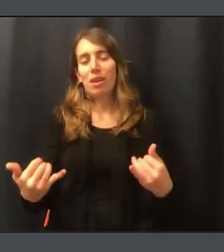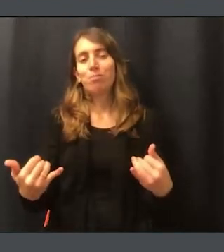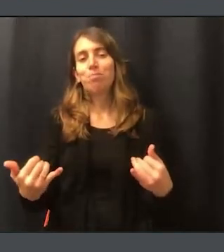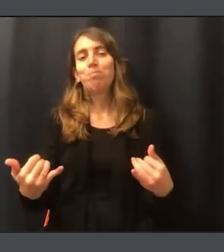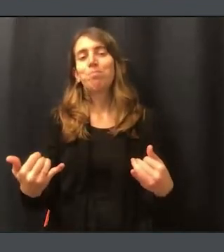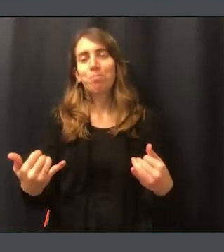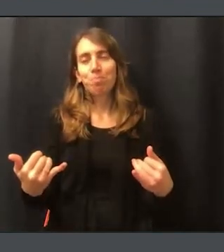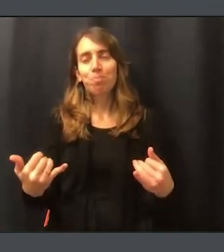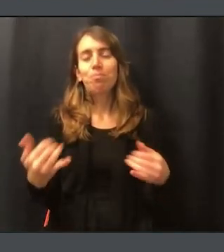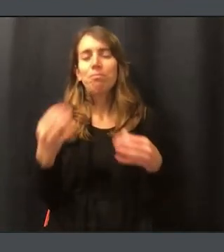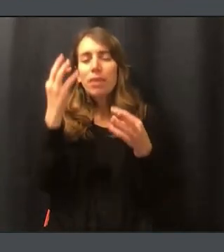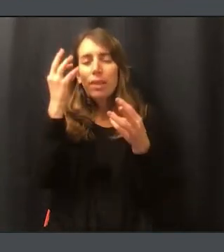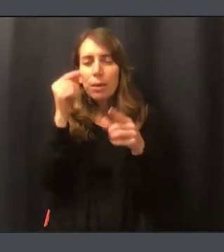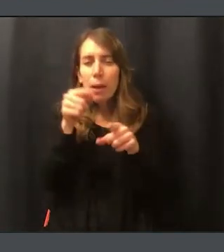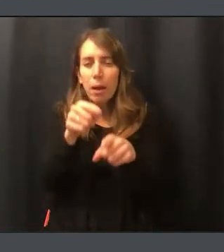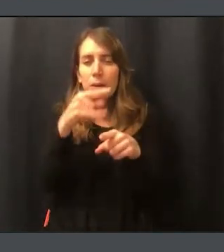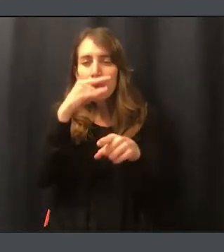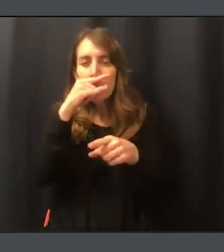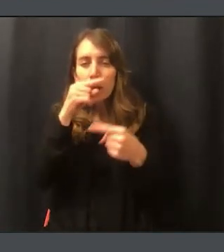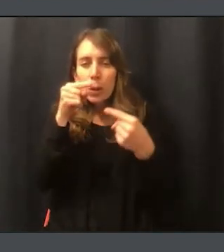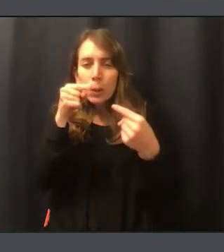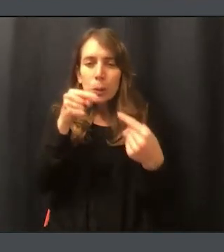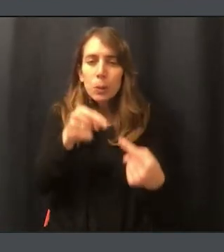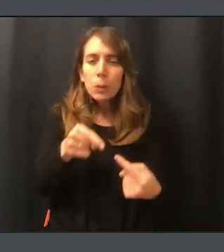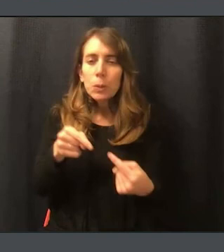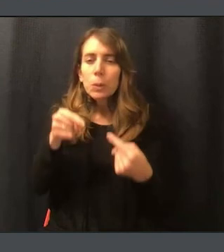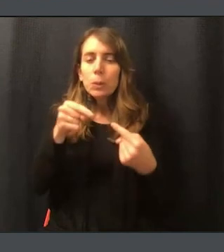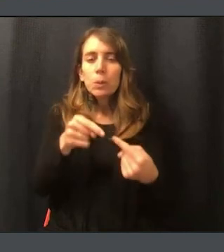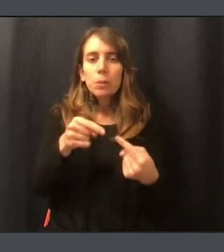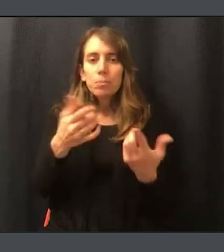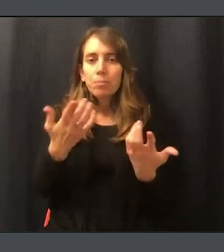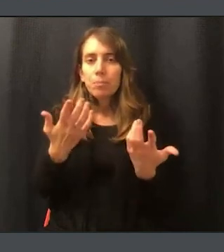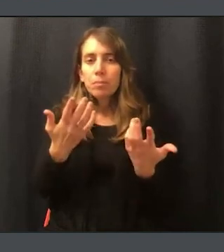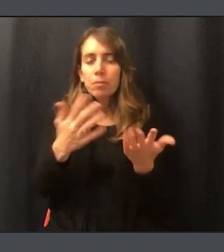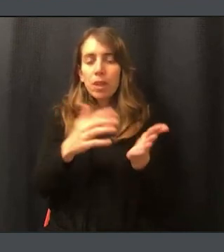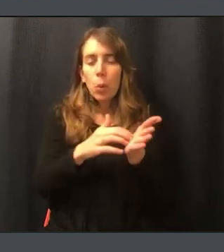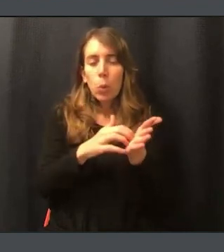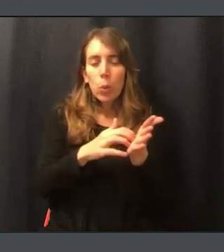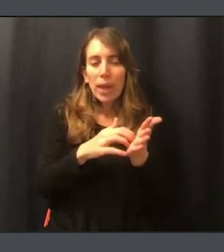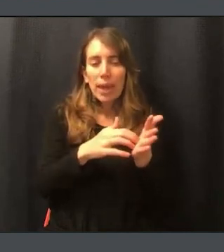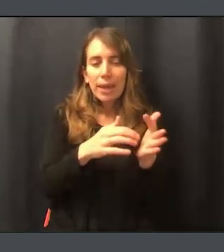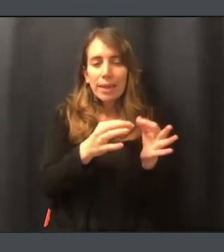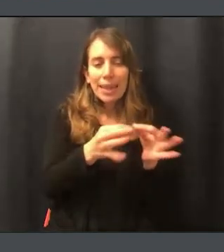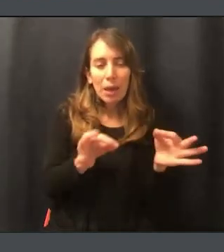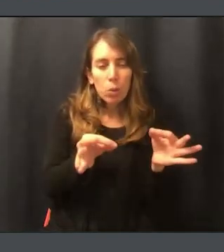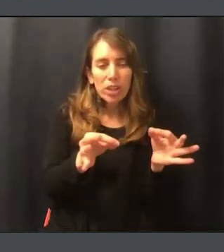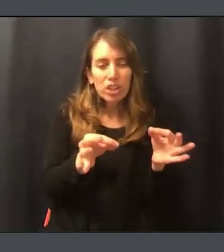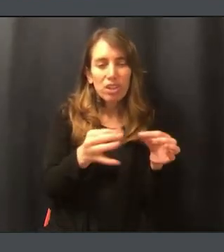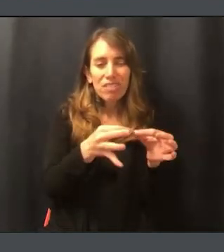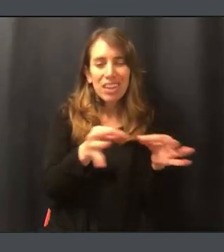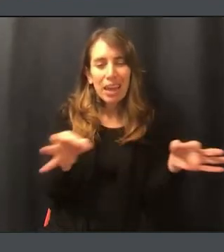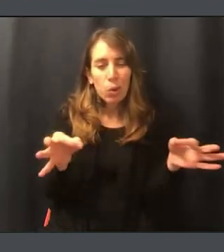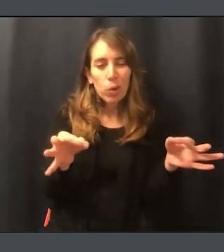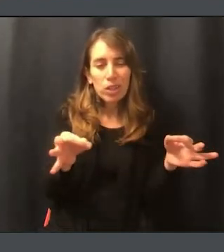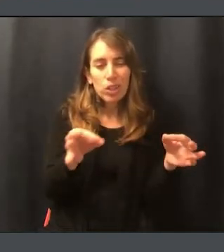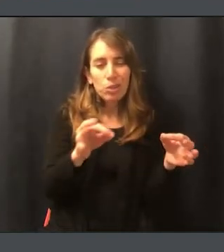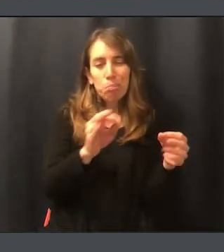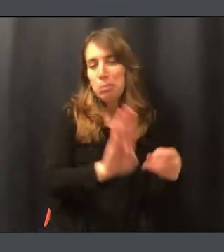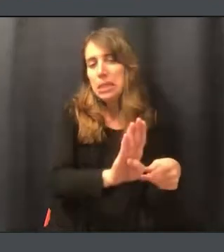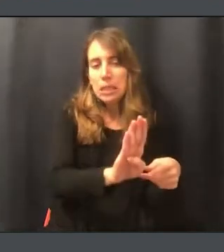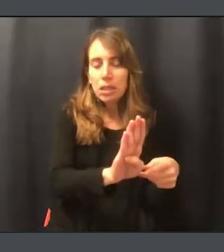So thinking of the kid is stronger in language A, weaker in language B, so I'm only going to use language A. That's not necessarily the